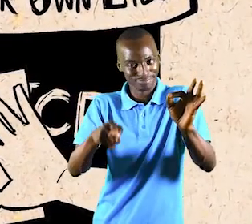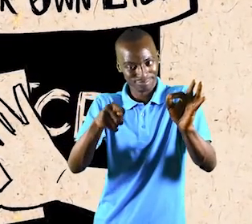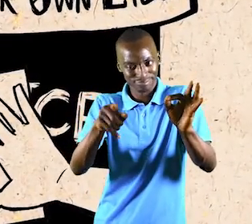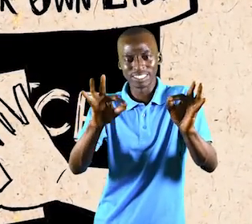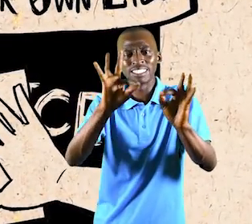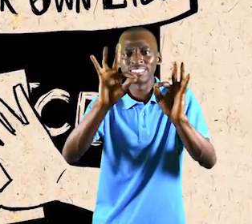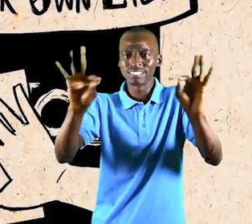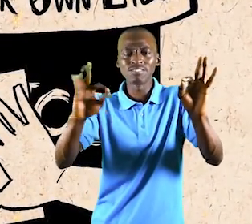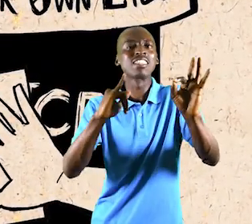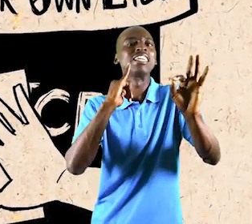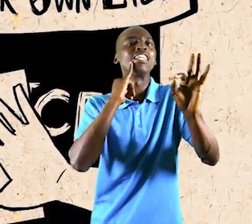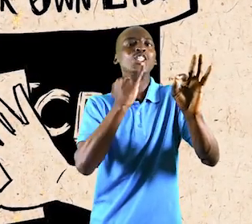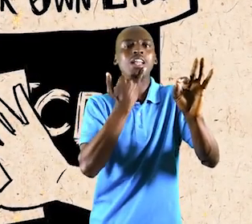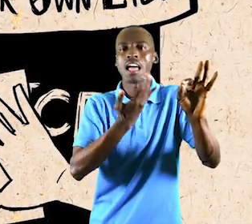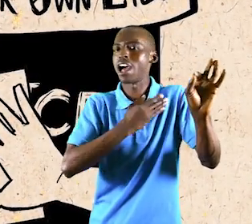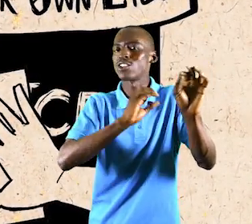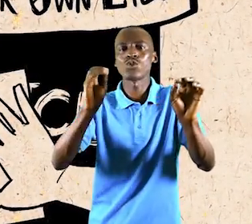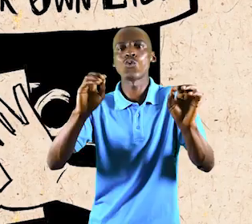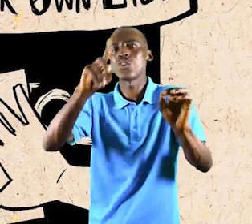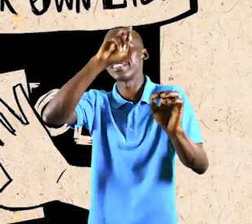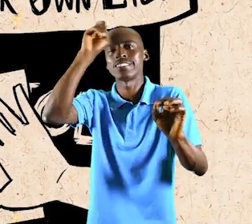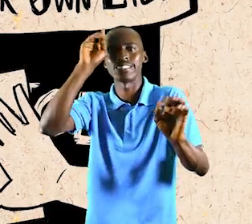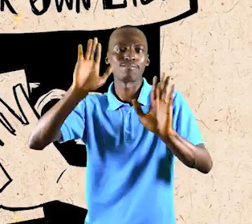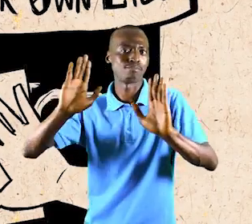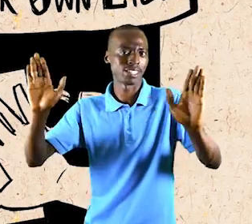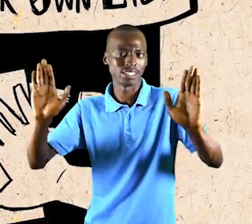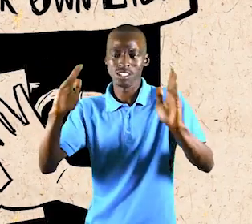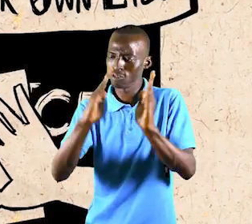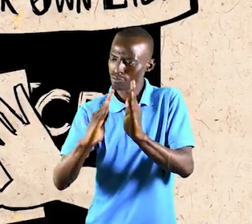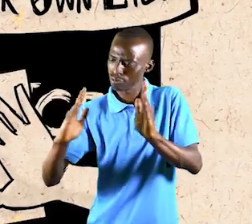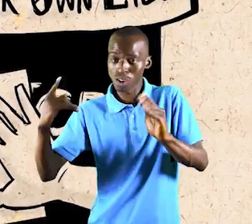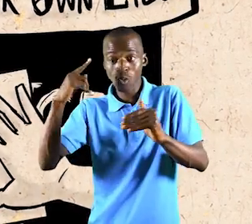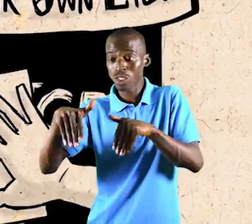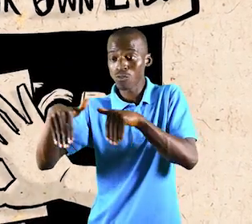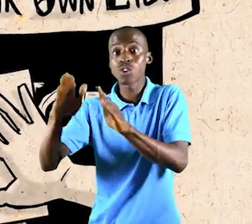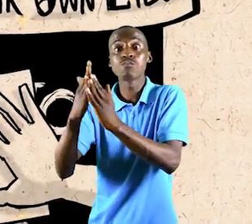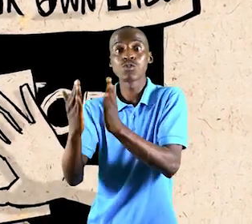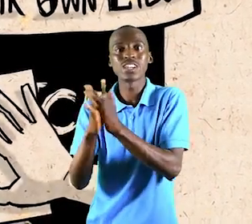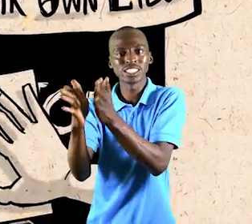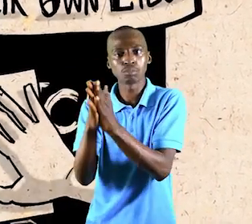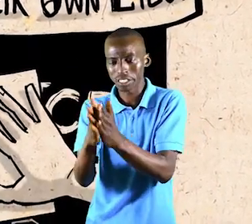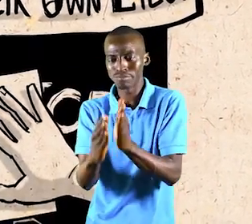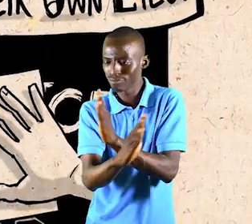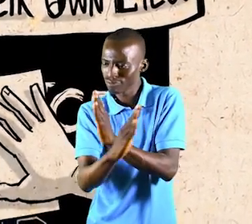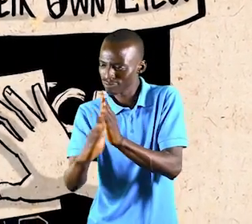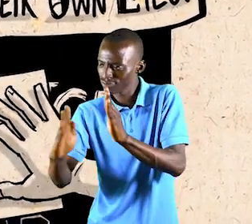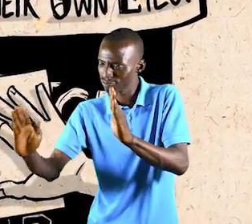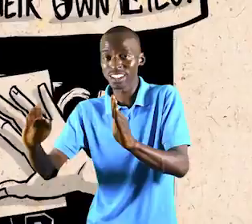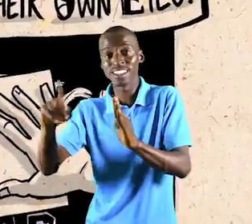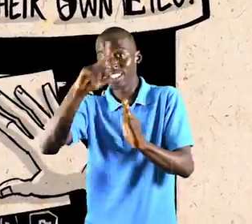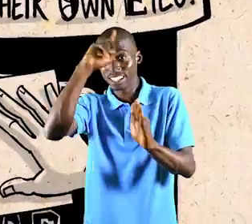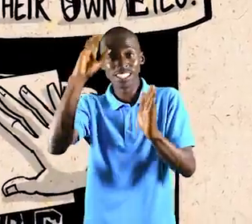story. Israel has no king. And so the stage is set for the following books to tell the origins of King